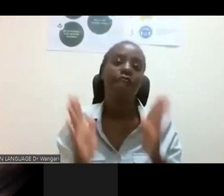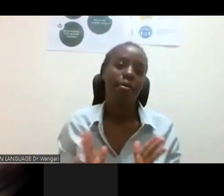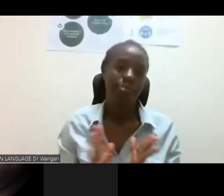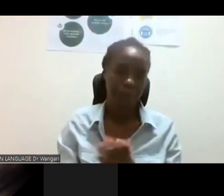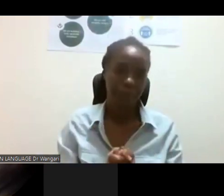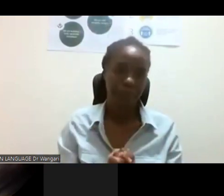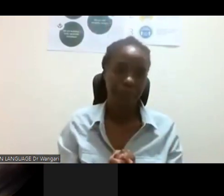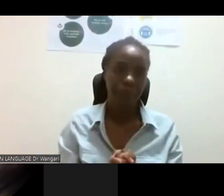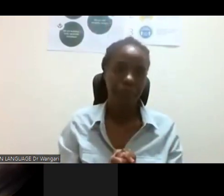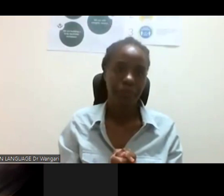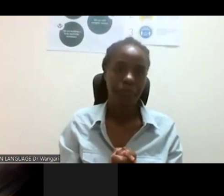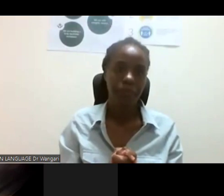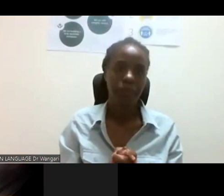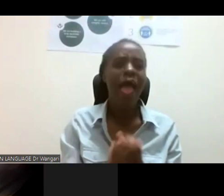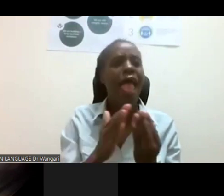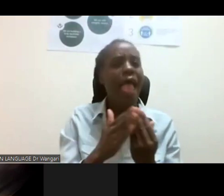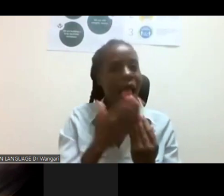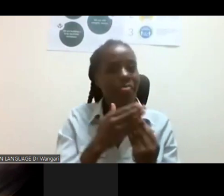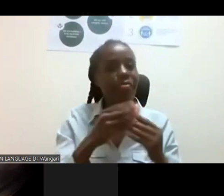The healthcare provider